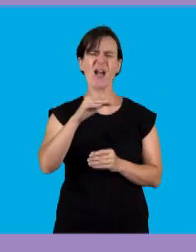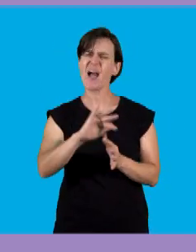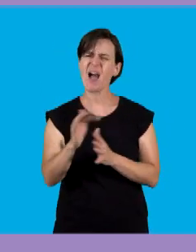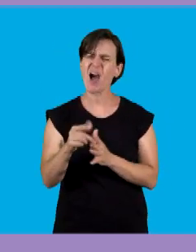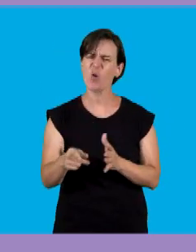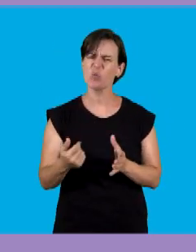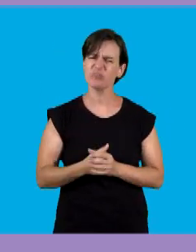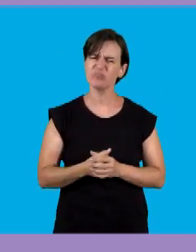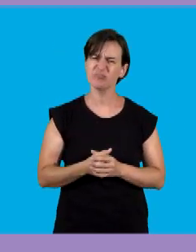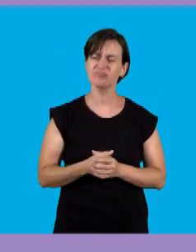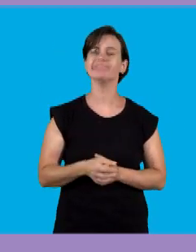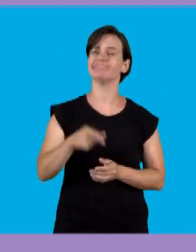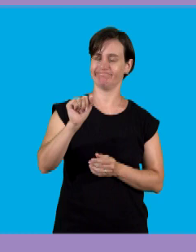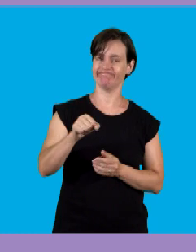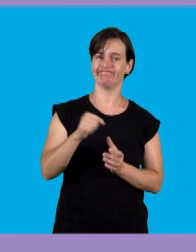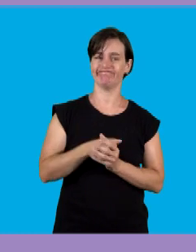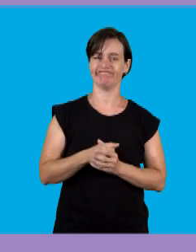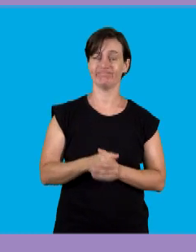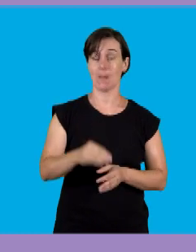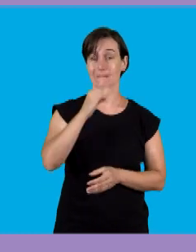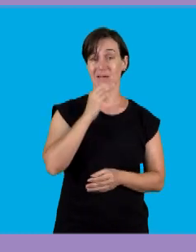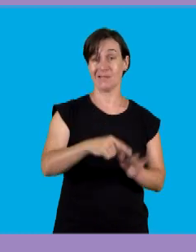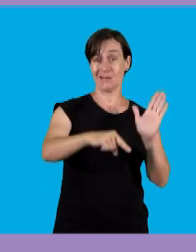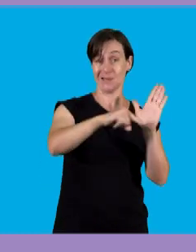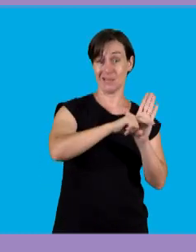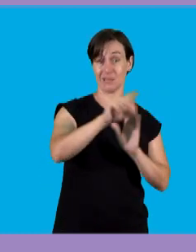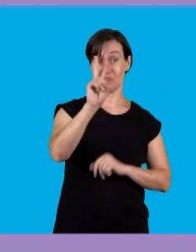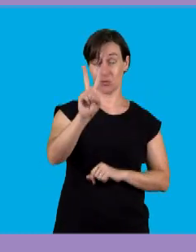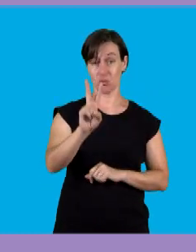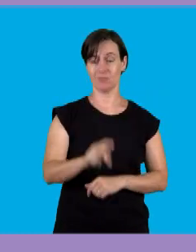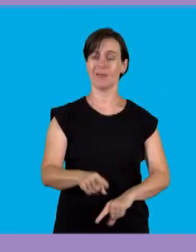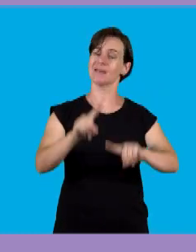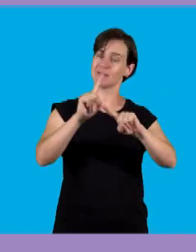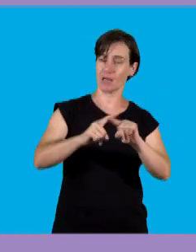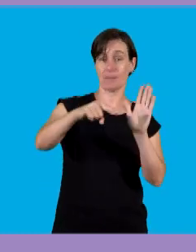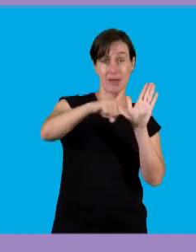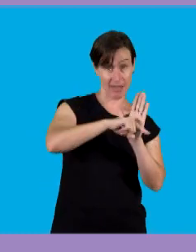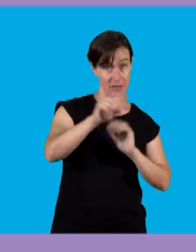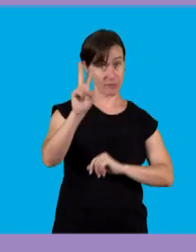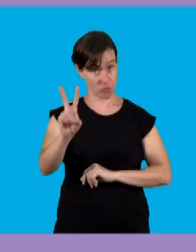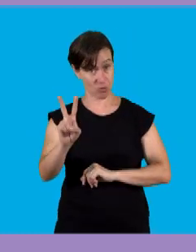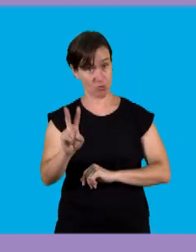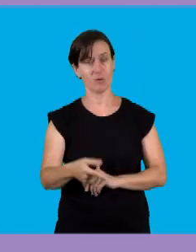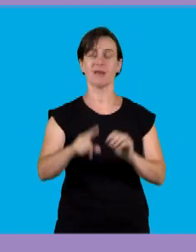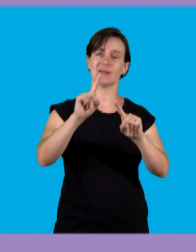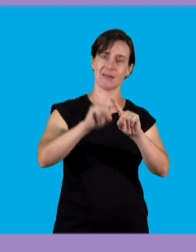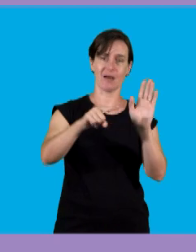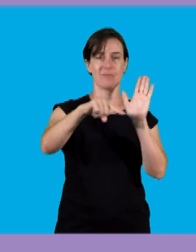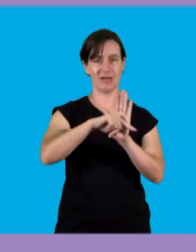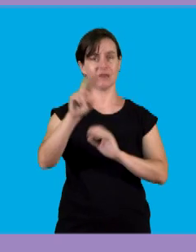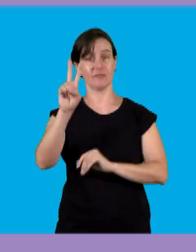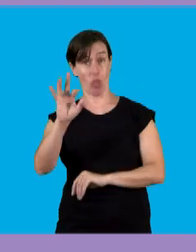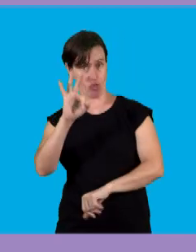like? Yes, that means we are going to take negative 2 and multiply it by itself 2 times. So that